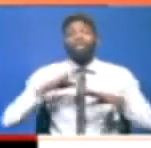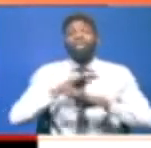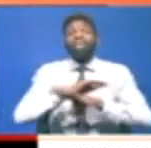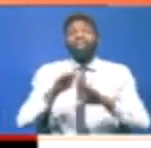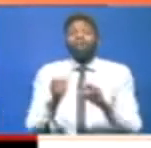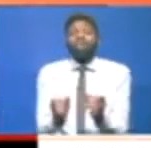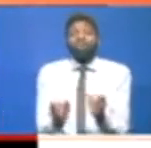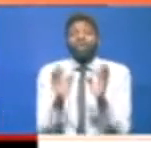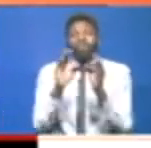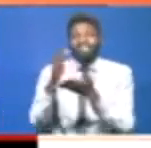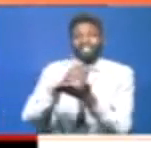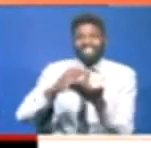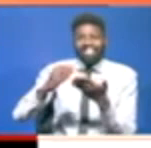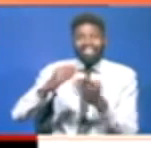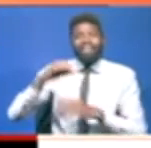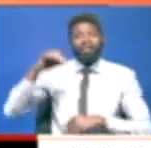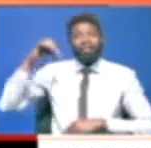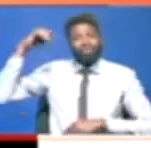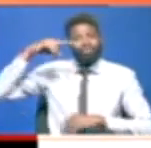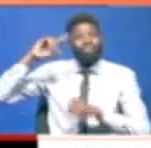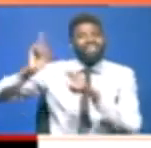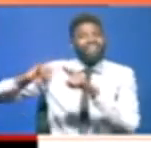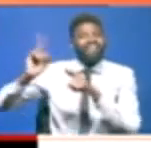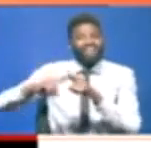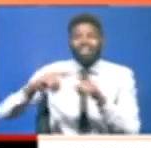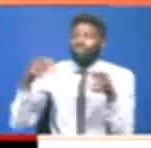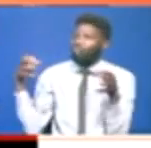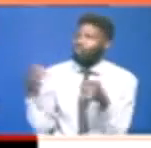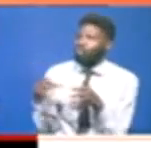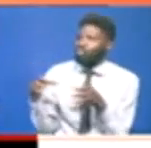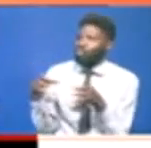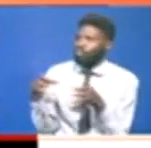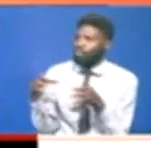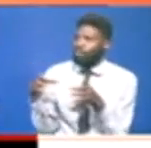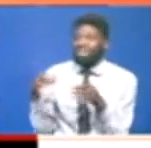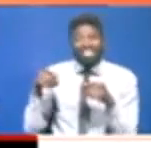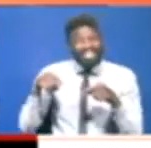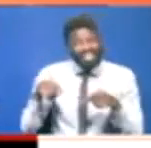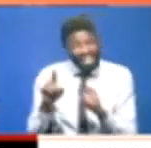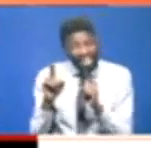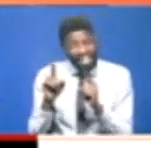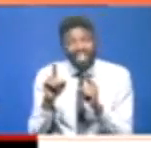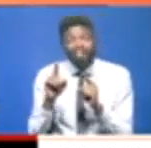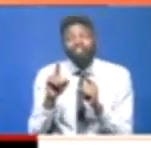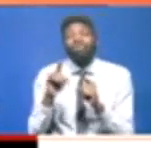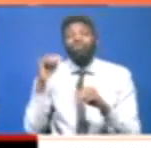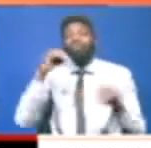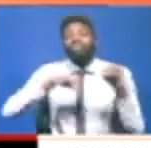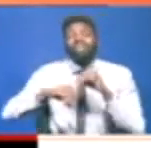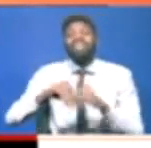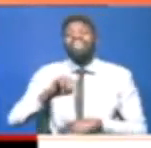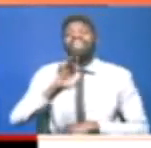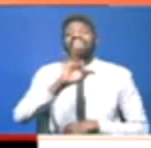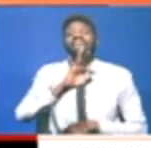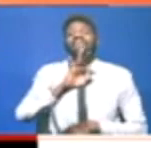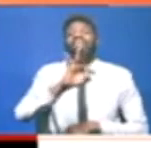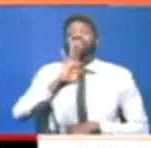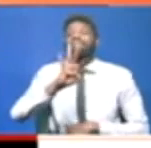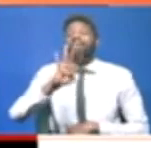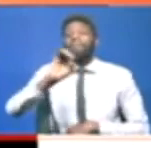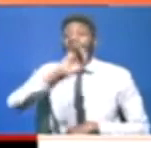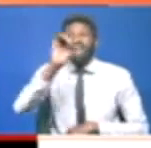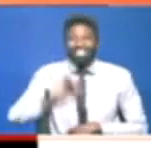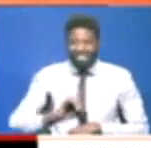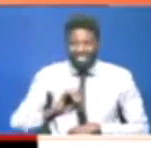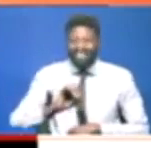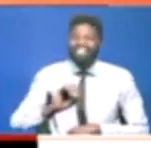So we have the Juakali people, they contribute up to 34% of the GDP. But now, if you look at this population,